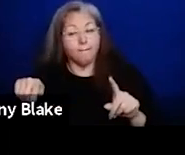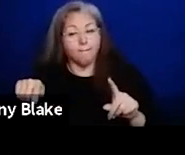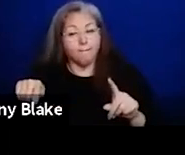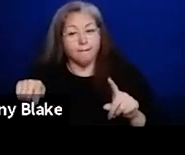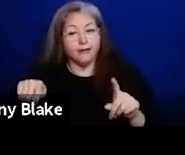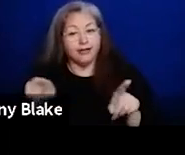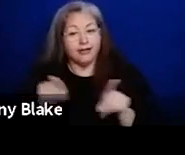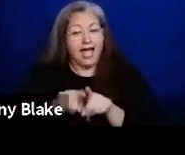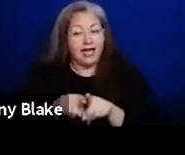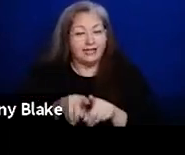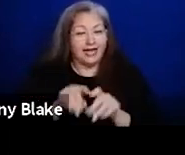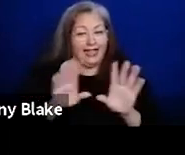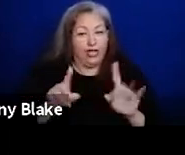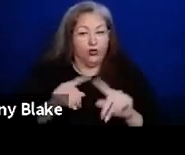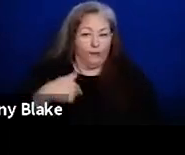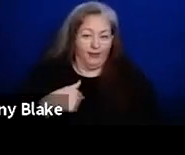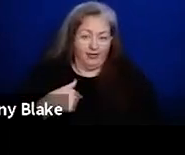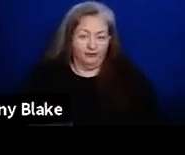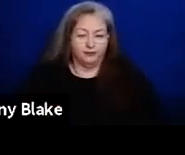was to me.